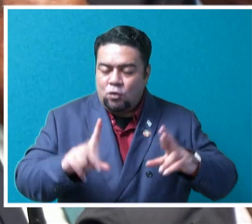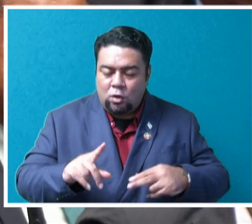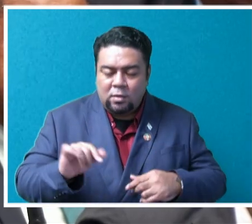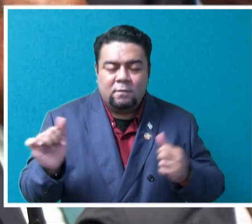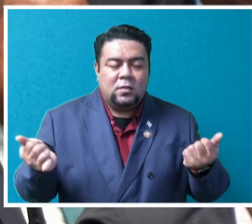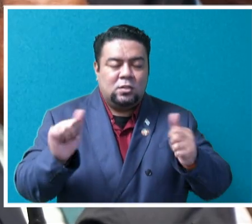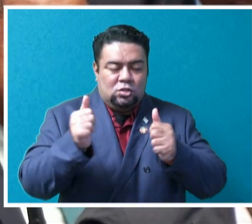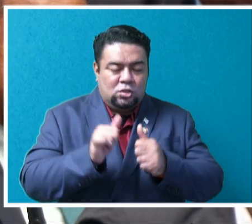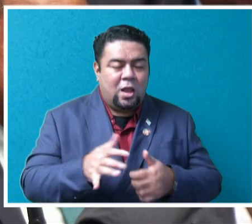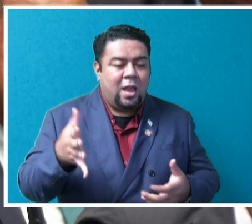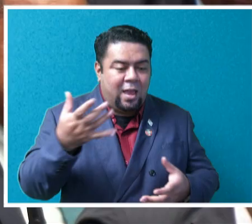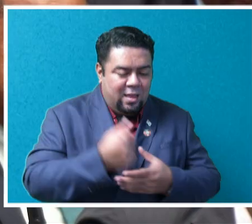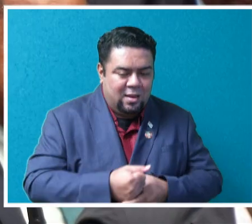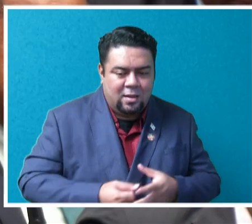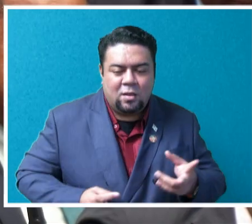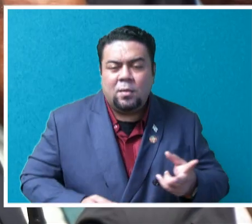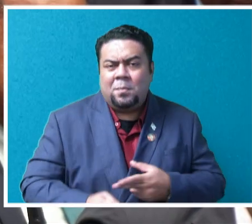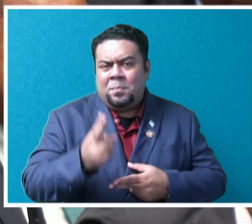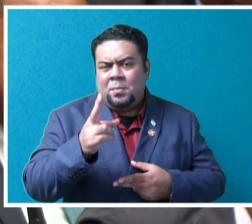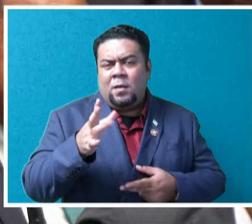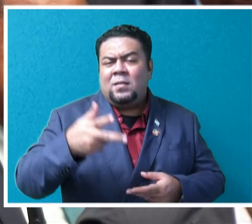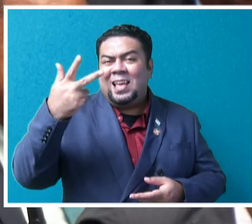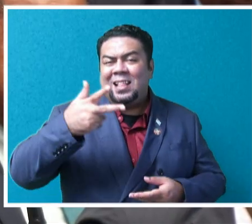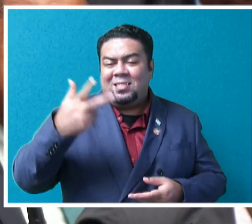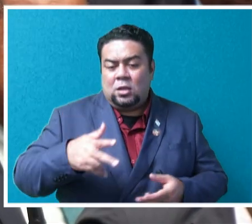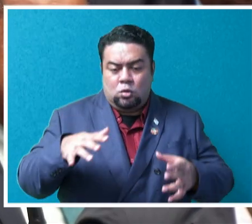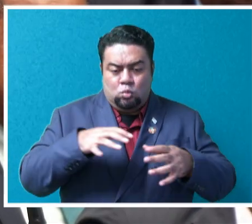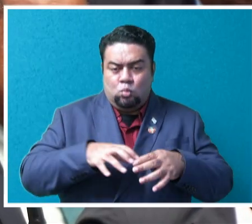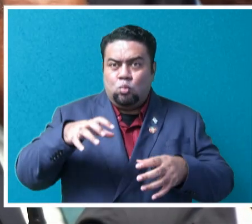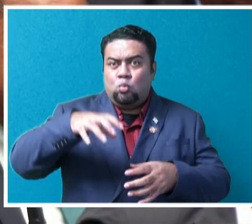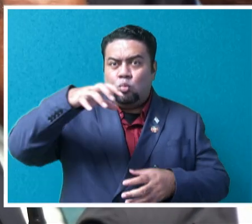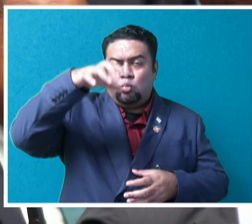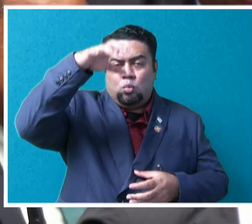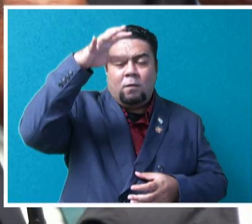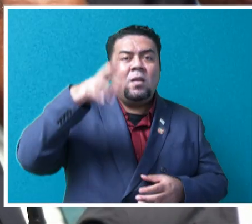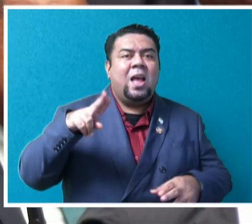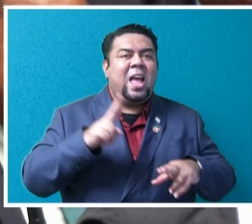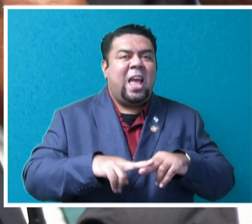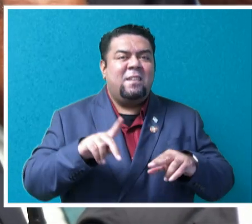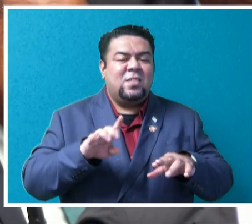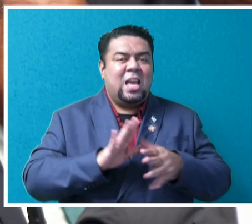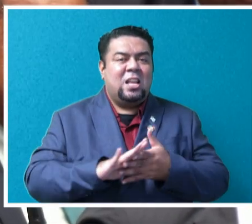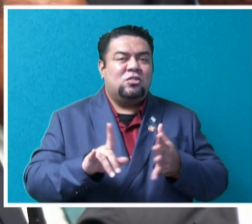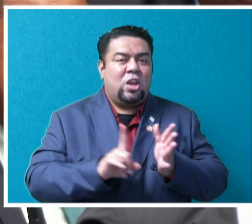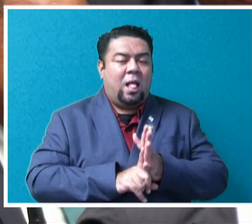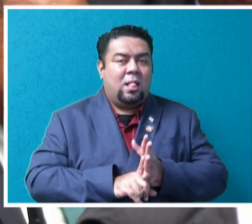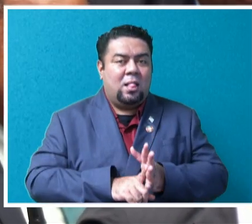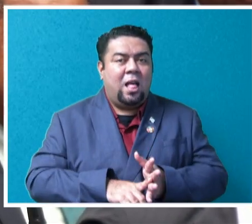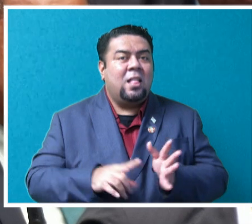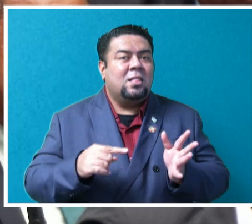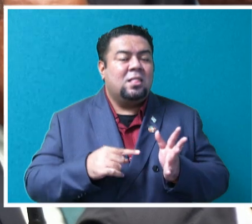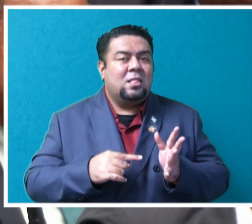and commissioning of the 18-story FHL Tower, a major presence in